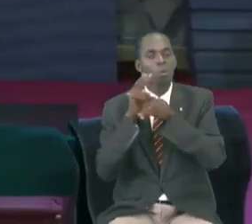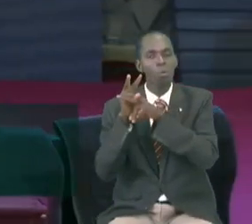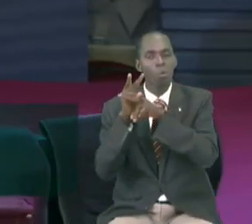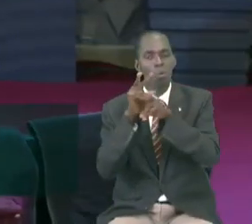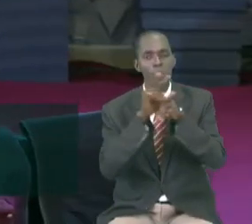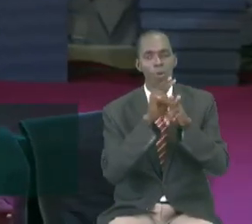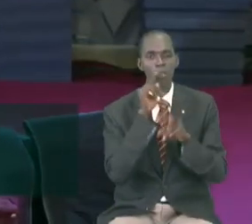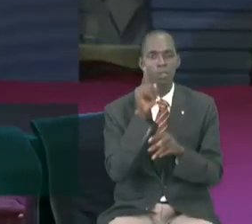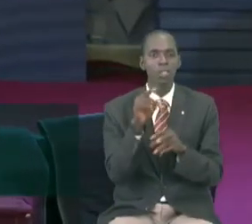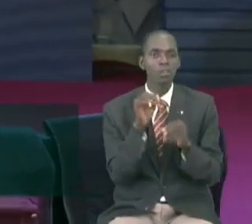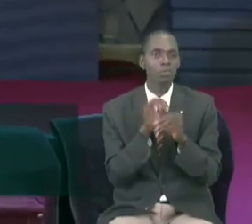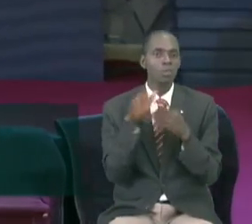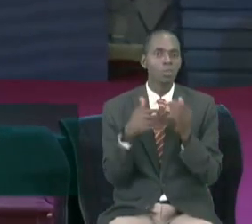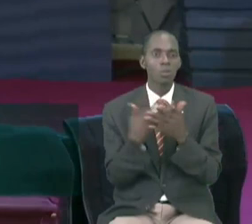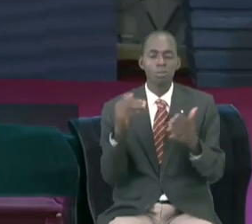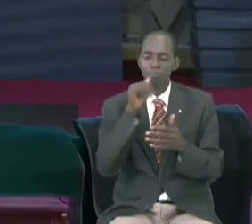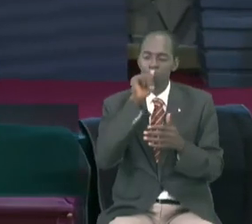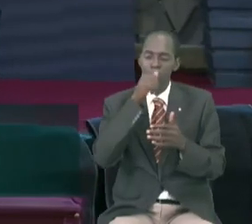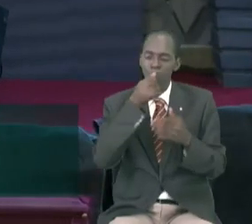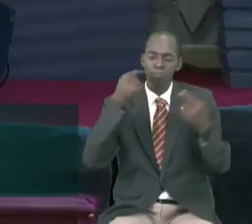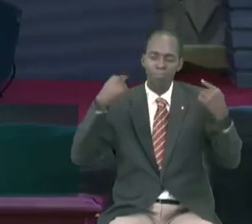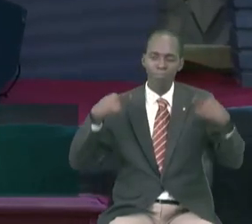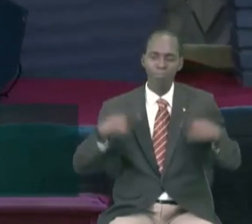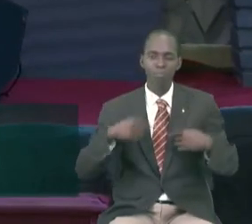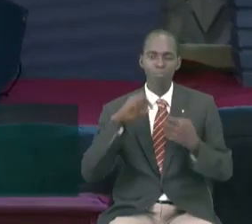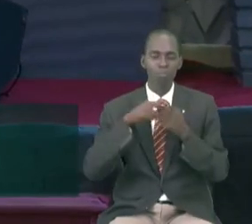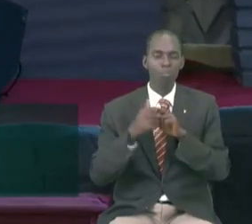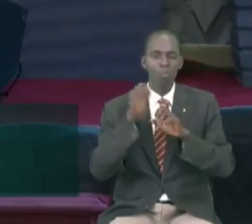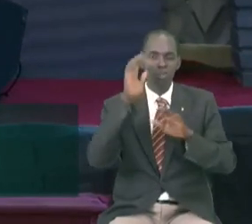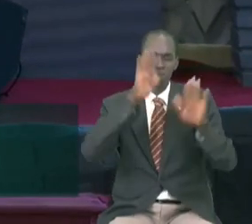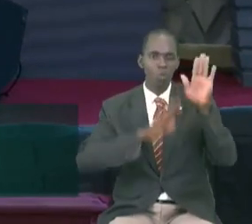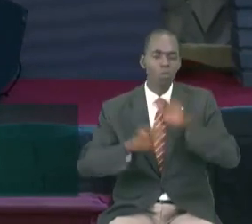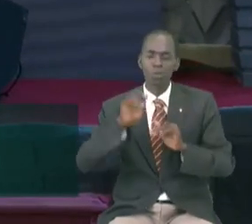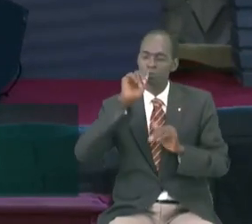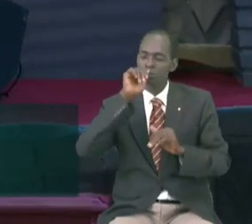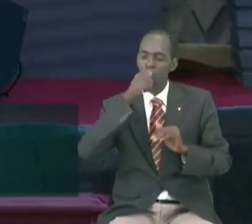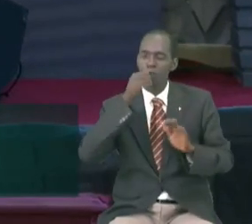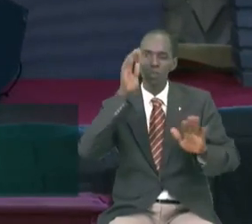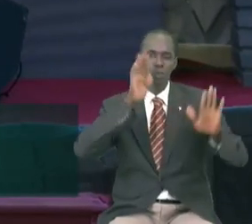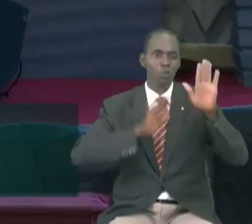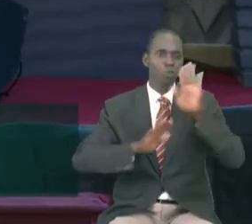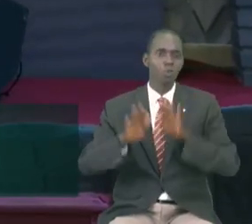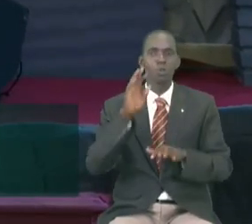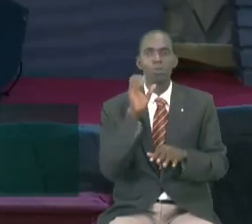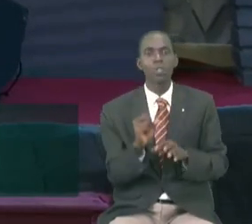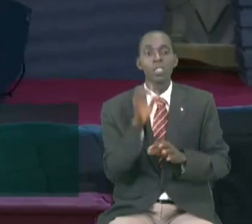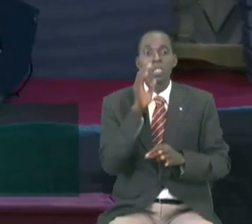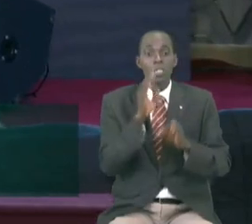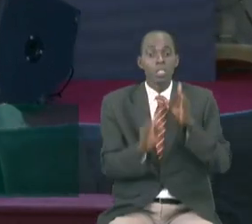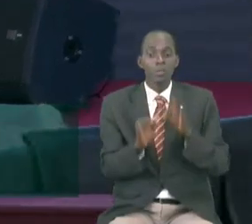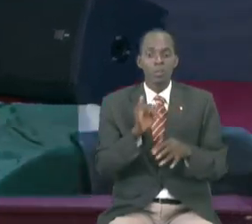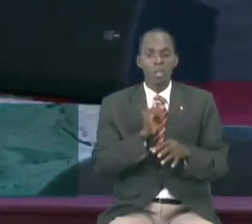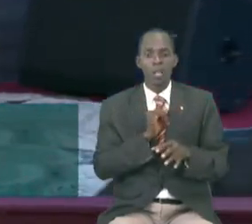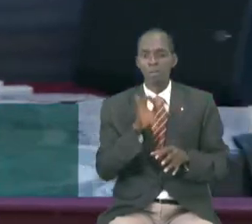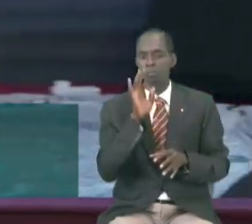endure afflictions. If I preach that repentance, my people in my church, they'll go against me, endure affliction. If I